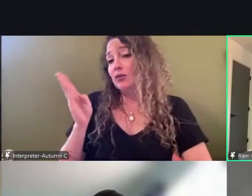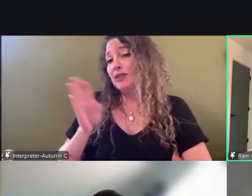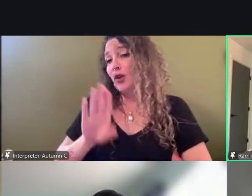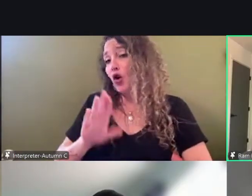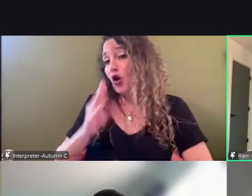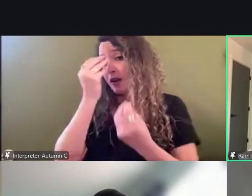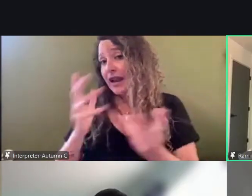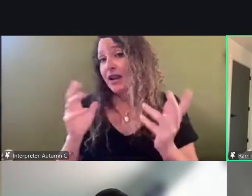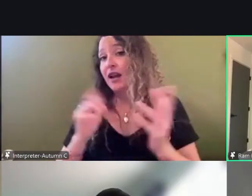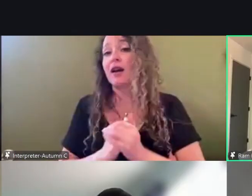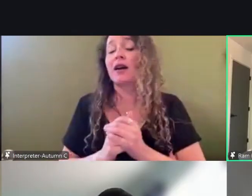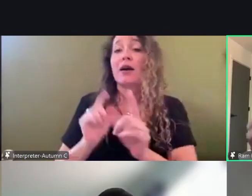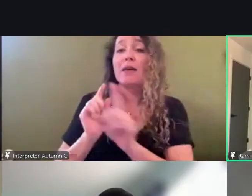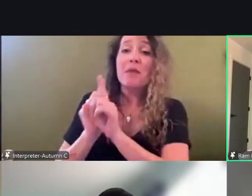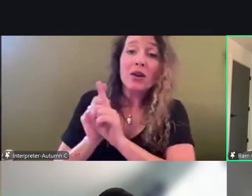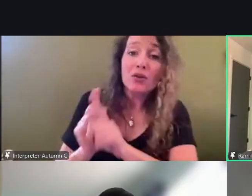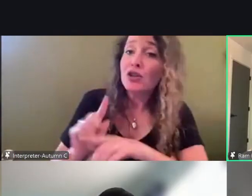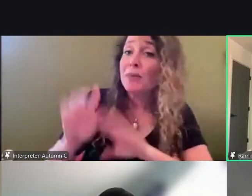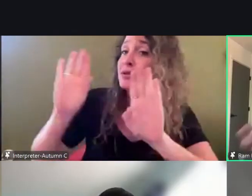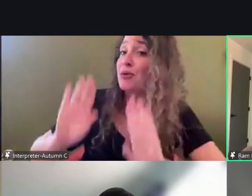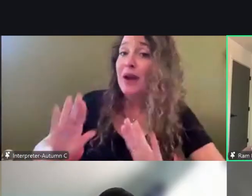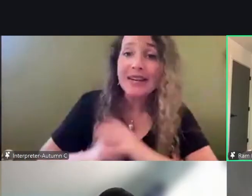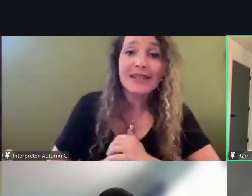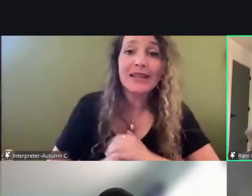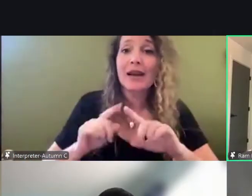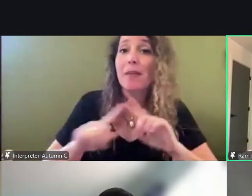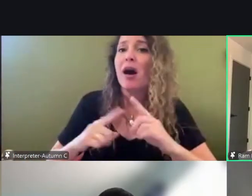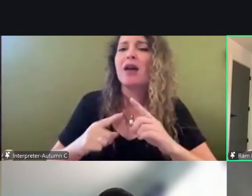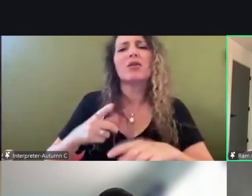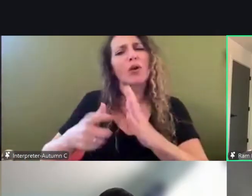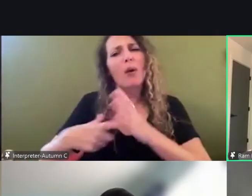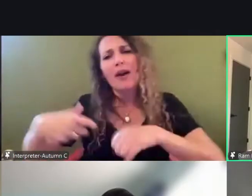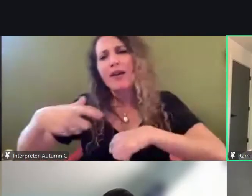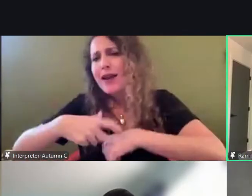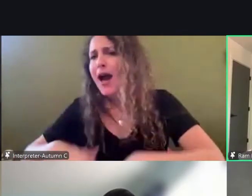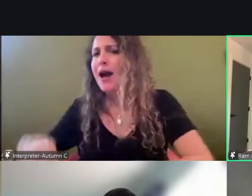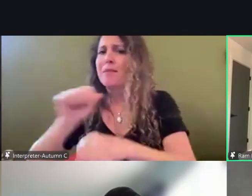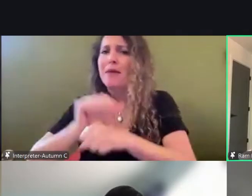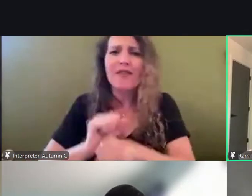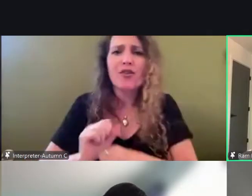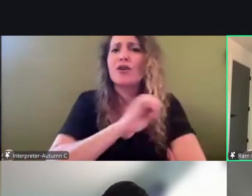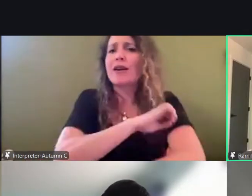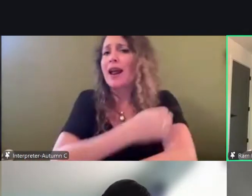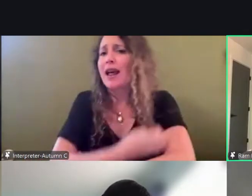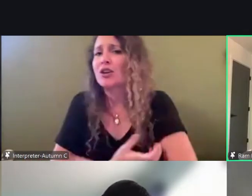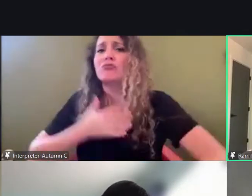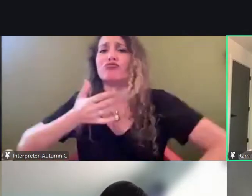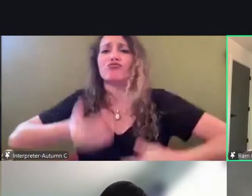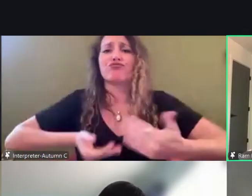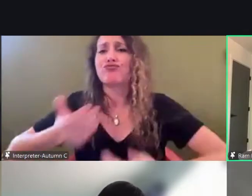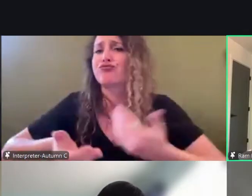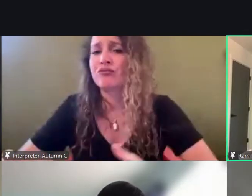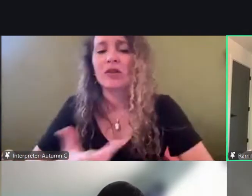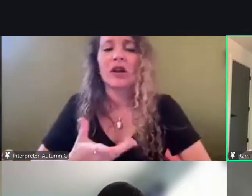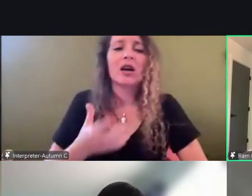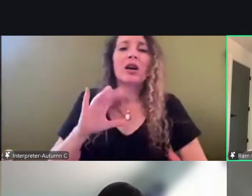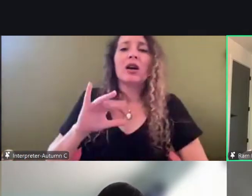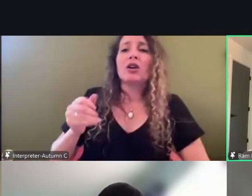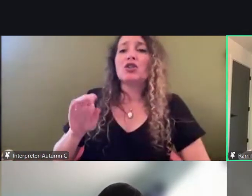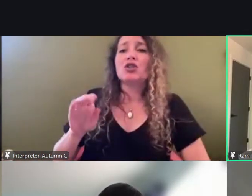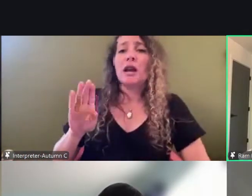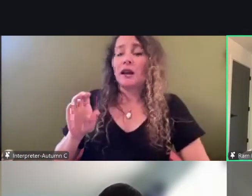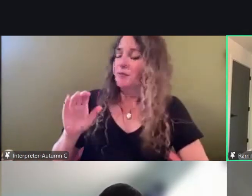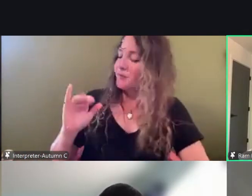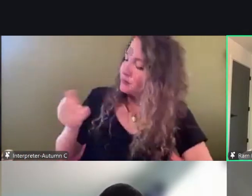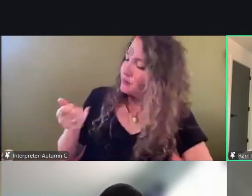that, mentorship is great, but it takes time, it takes effort, it takes energy, right? And Jacob was talking about this as well,